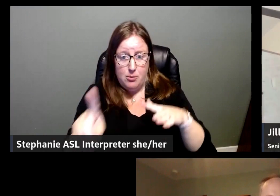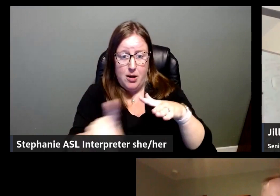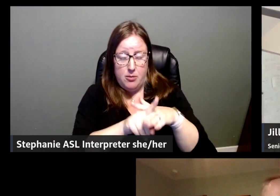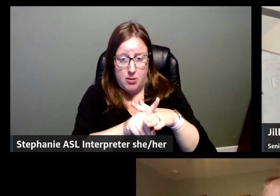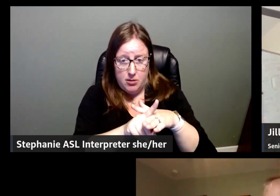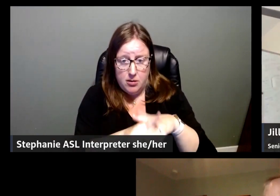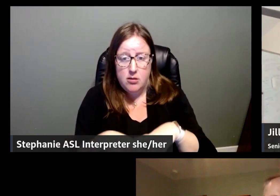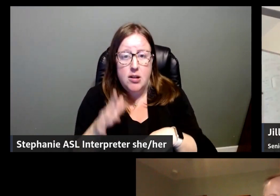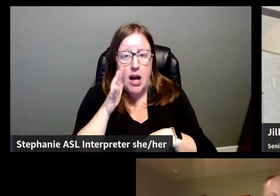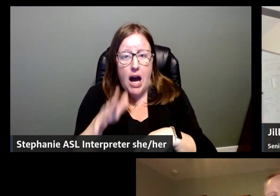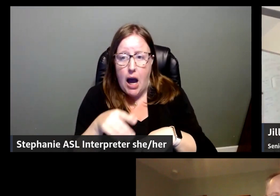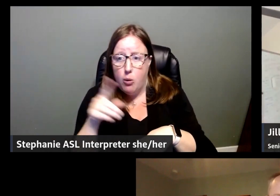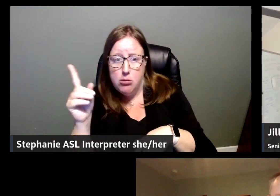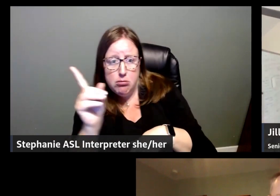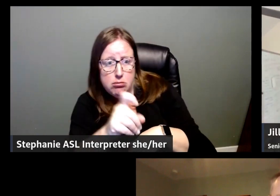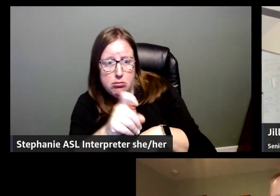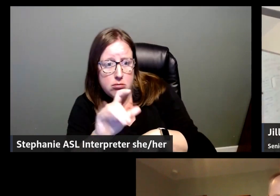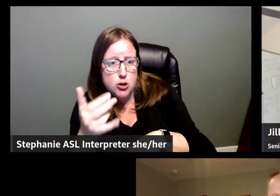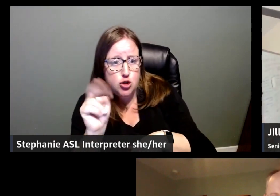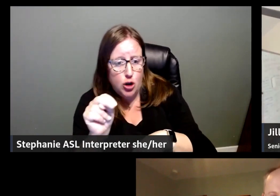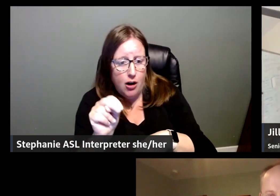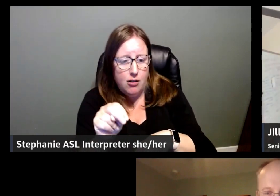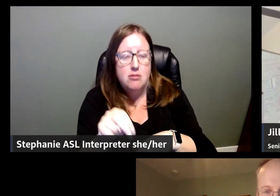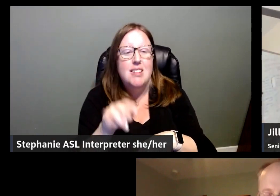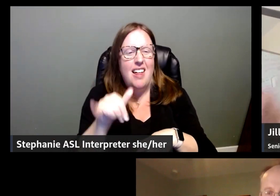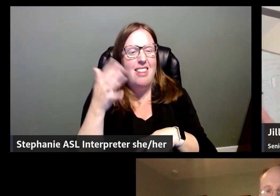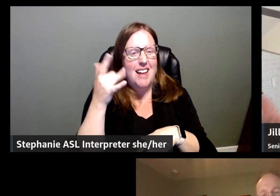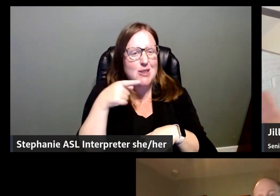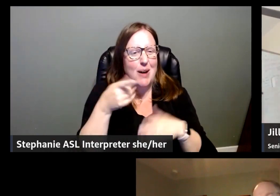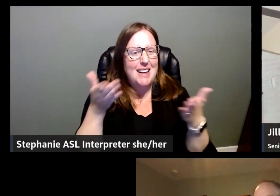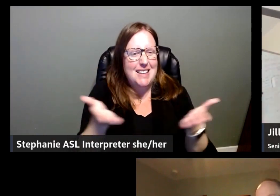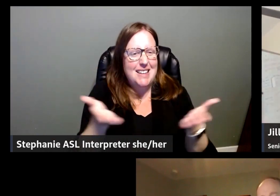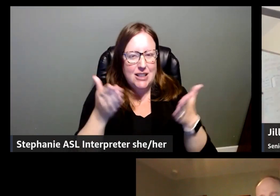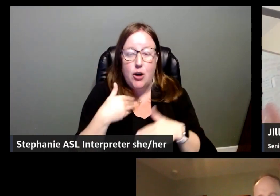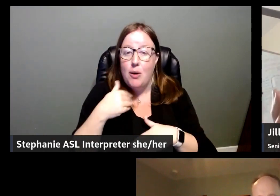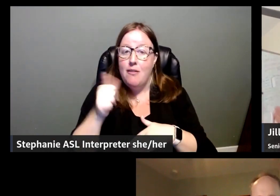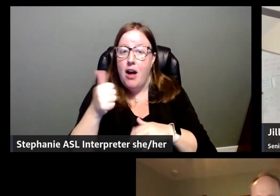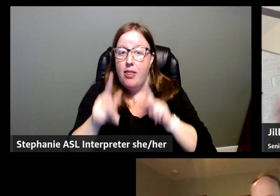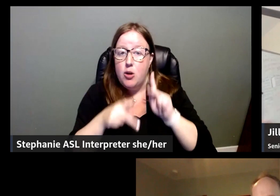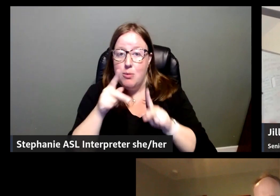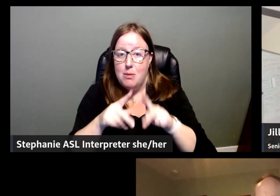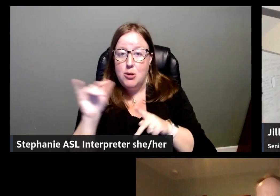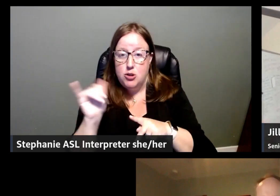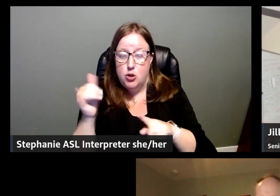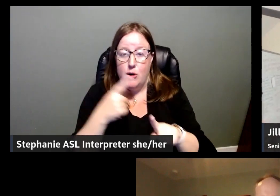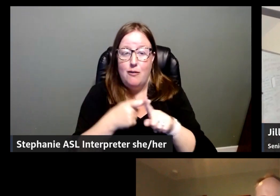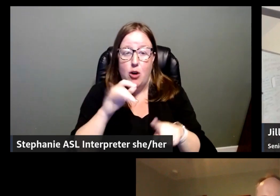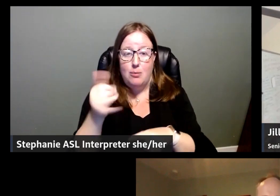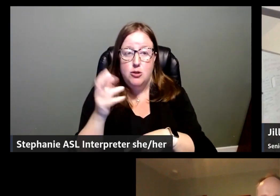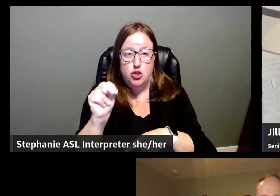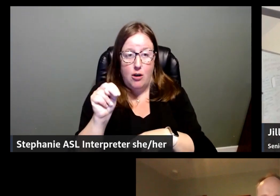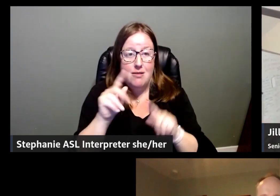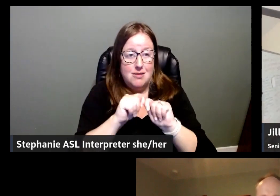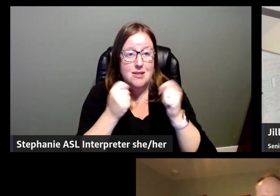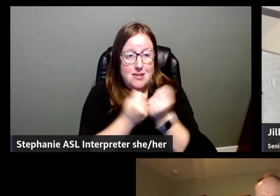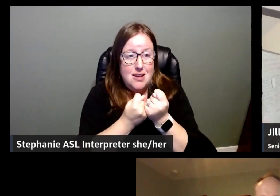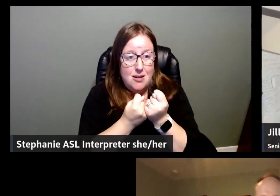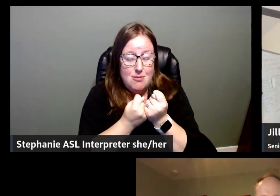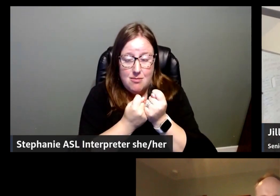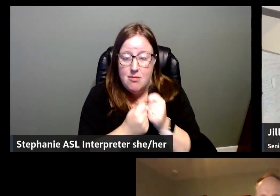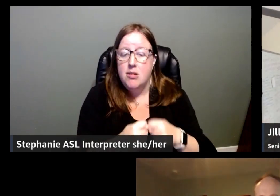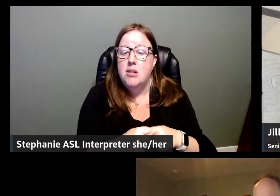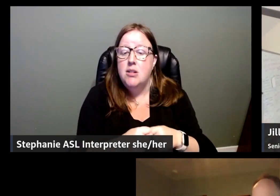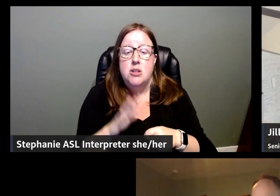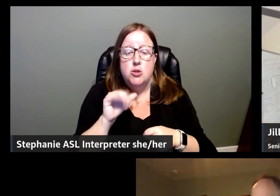basically ask it to John. And so that's why John's here. We've also got other people from John's team. So they're going